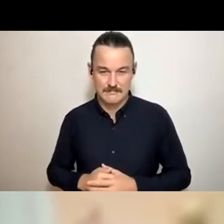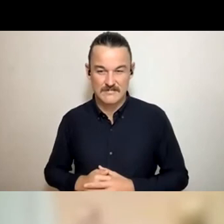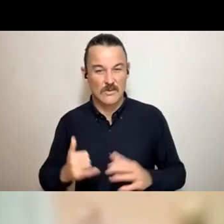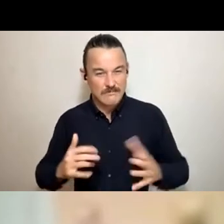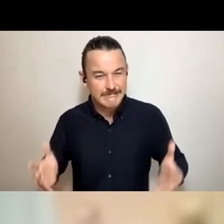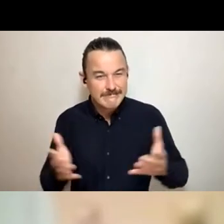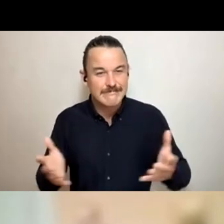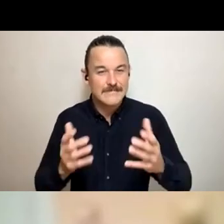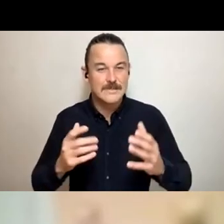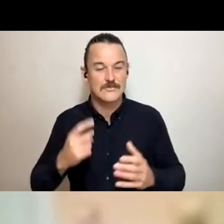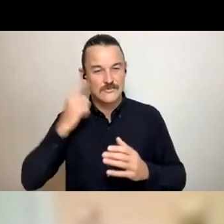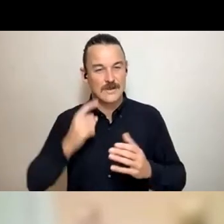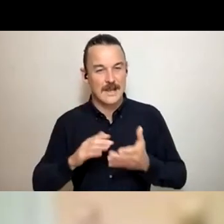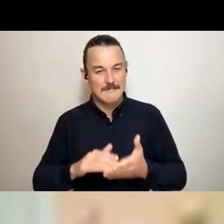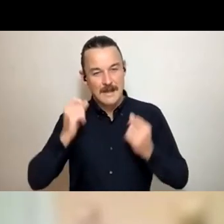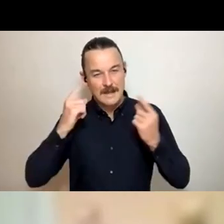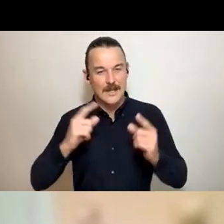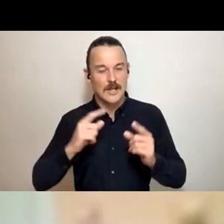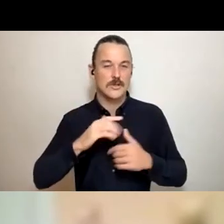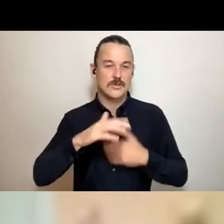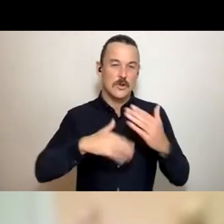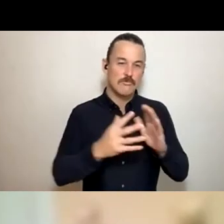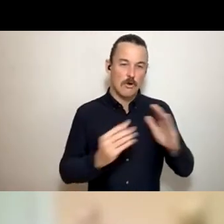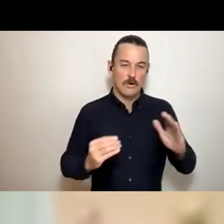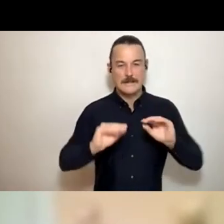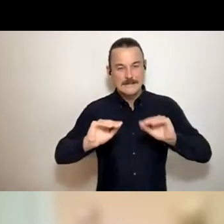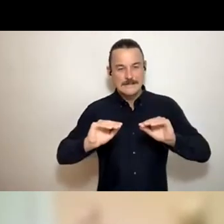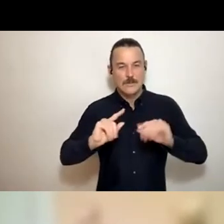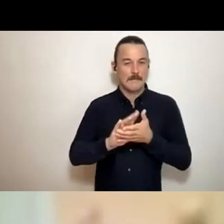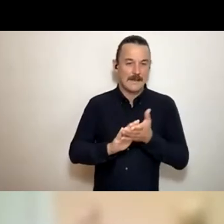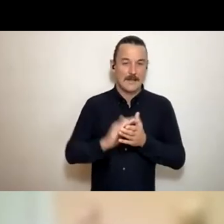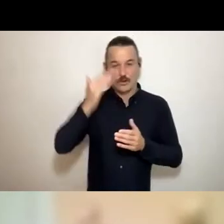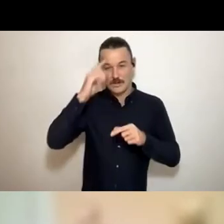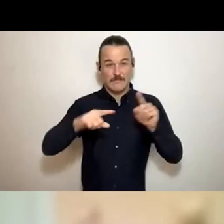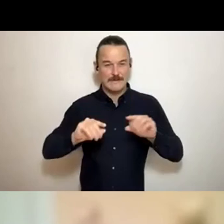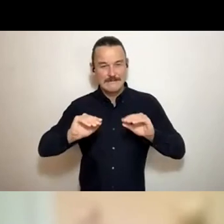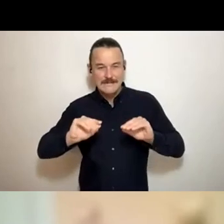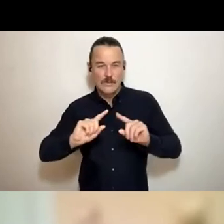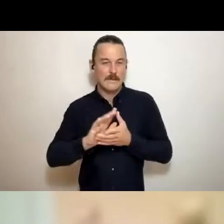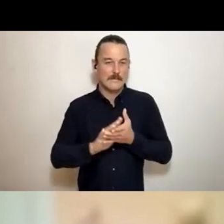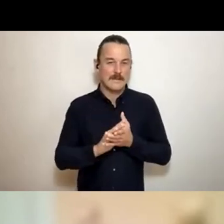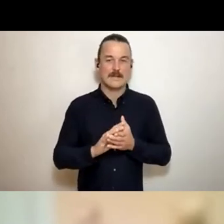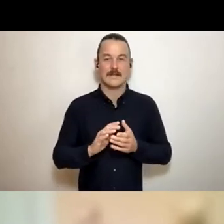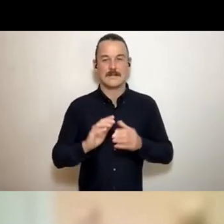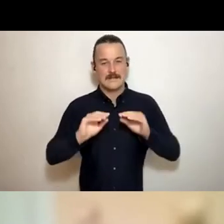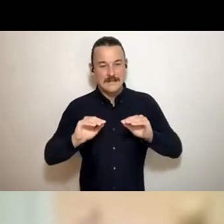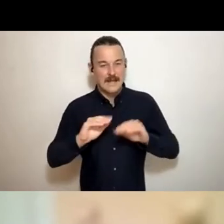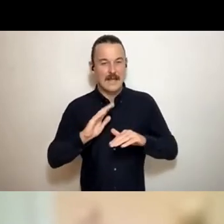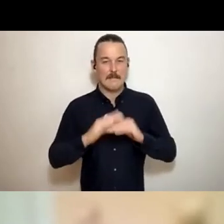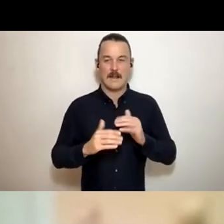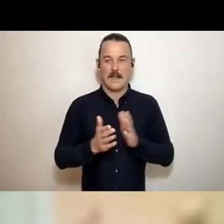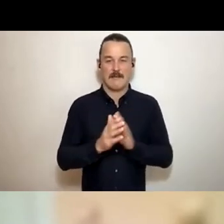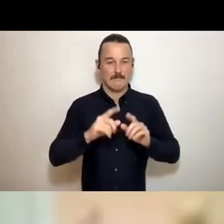of things like the social model and inclusion and understanding of neurodiversity and diverse ways of, um, that people work and